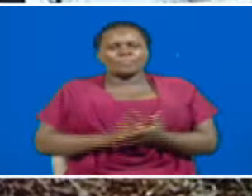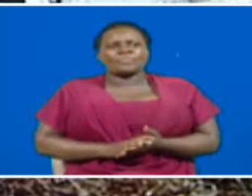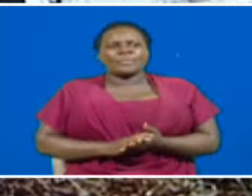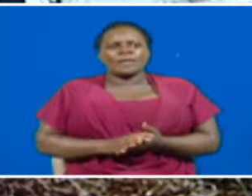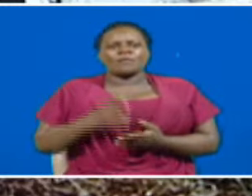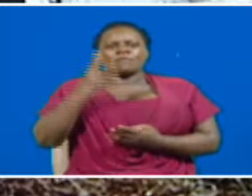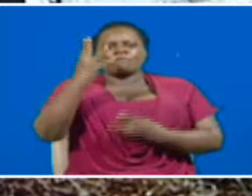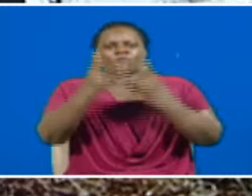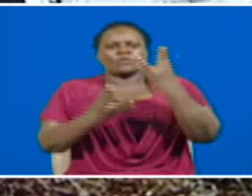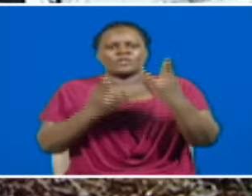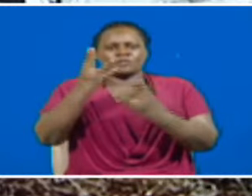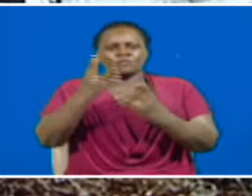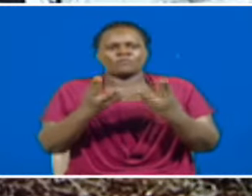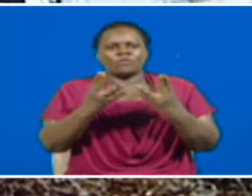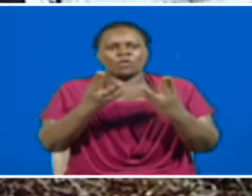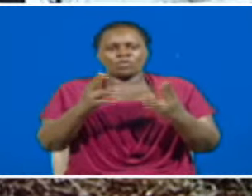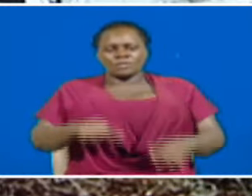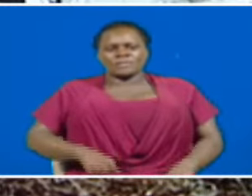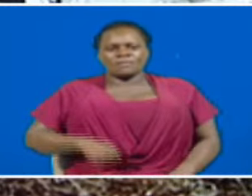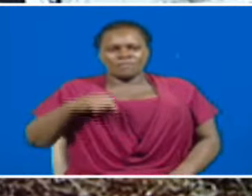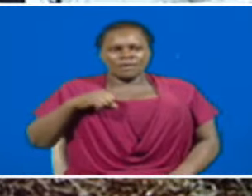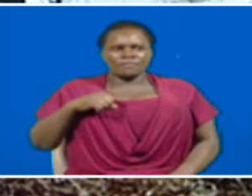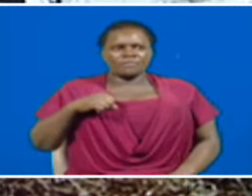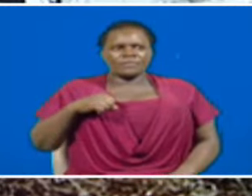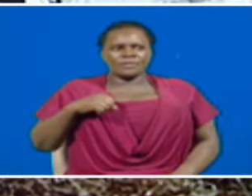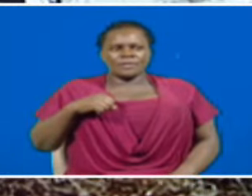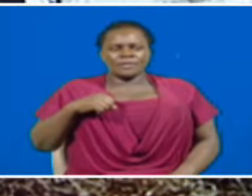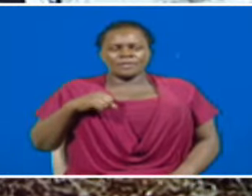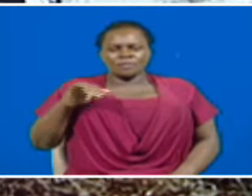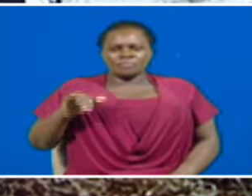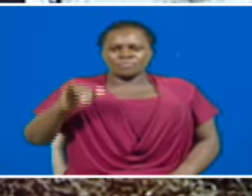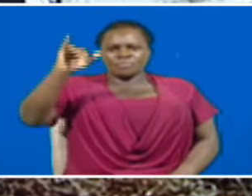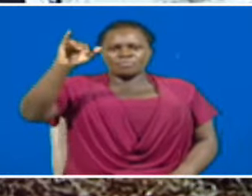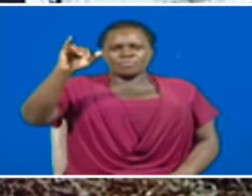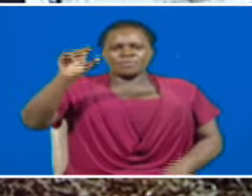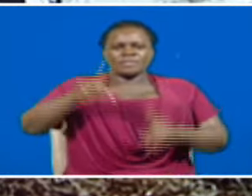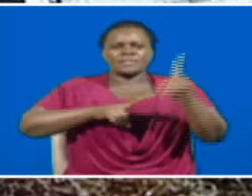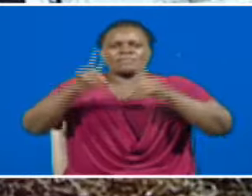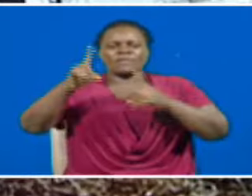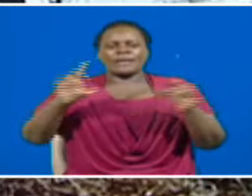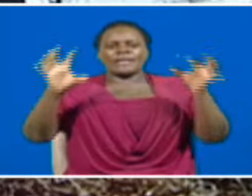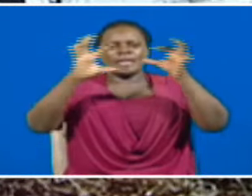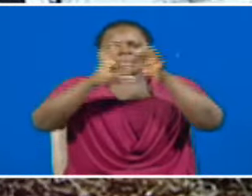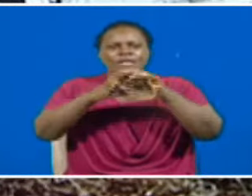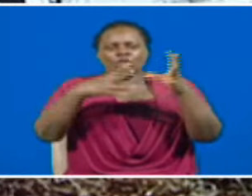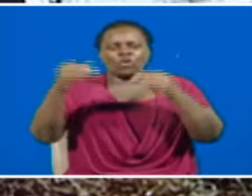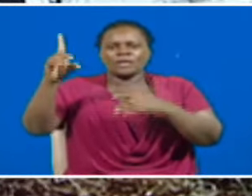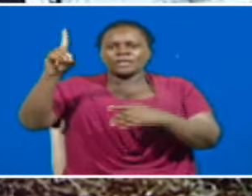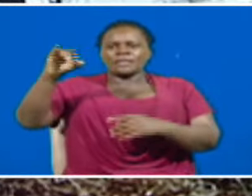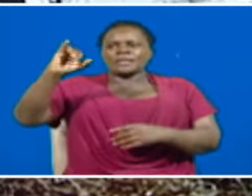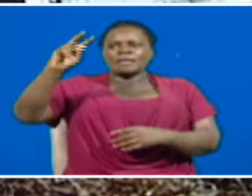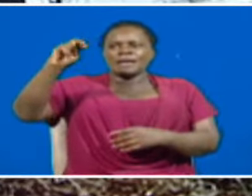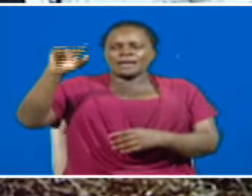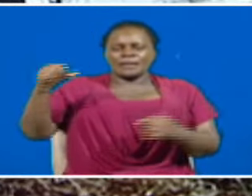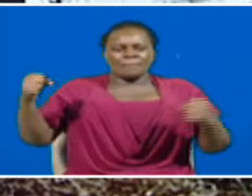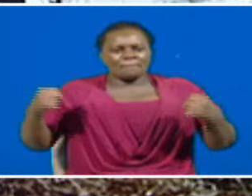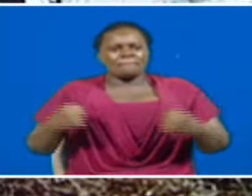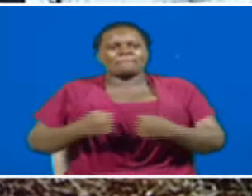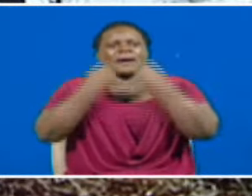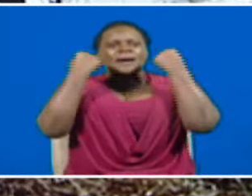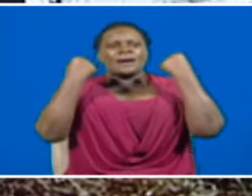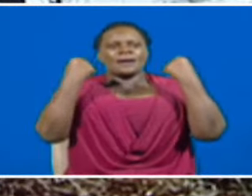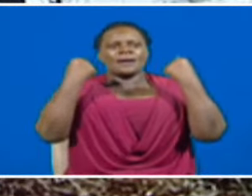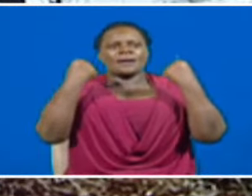44 passengers and crew survived the accident aboard Safari Link's Dash 8 bound for Diani that collided with the